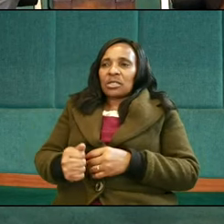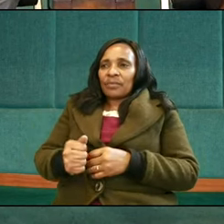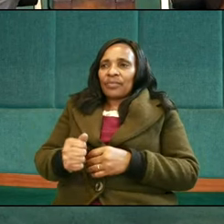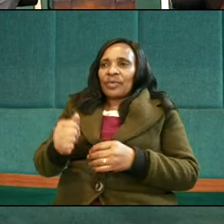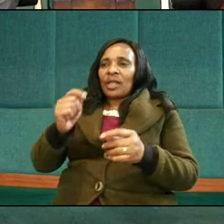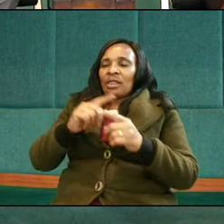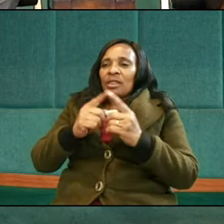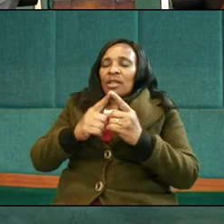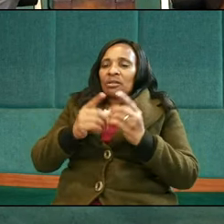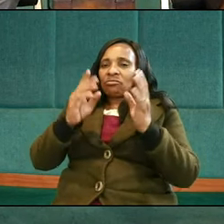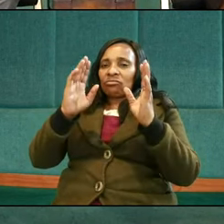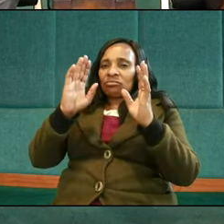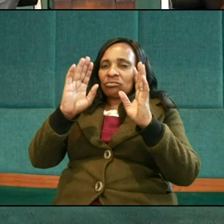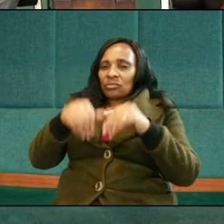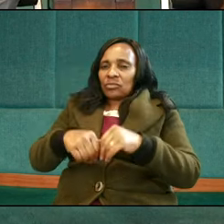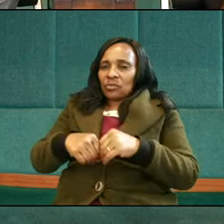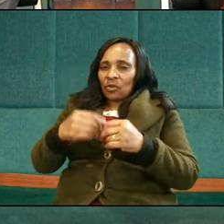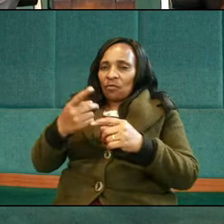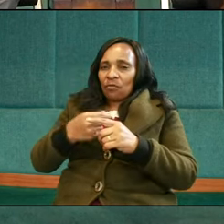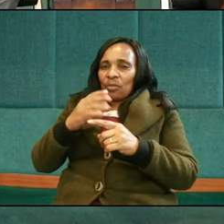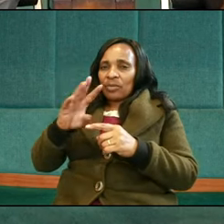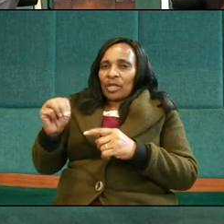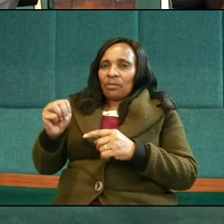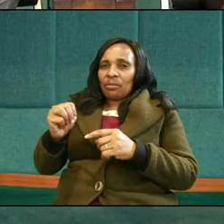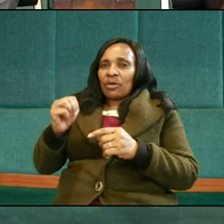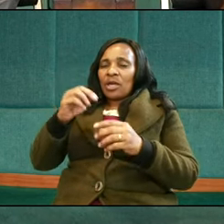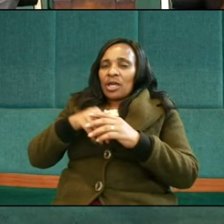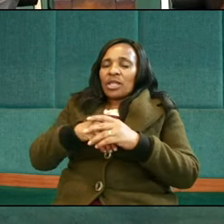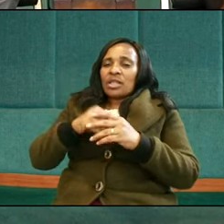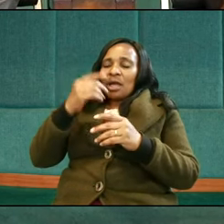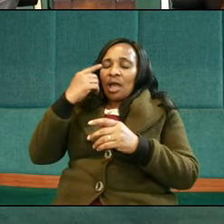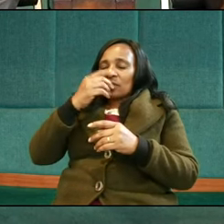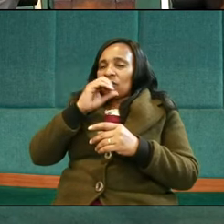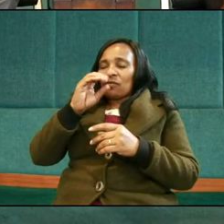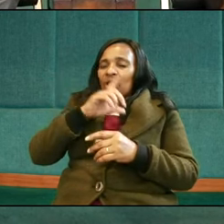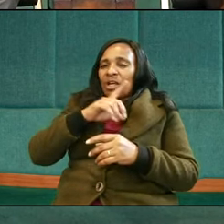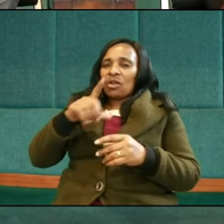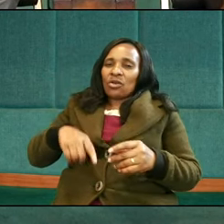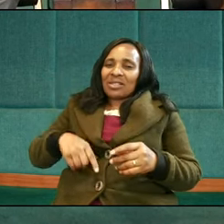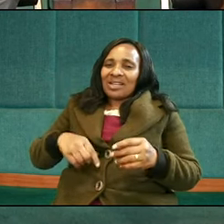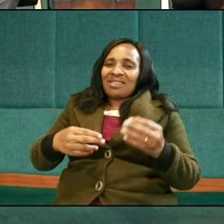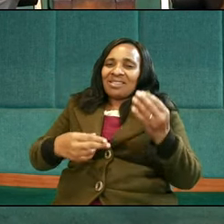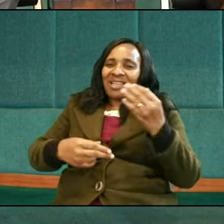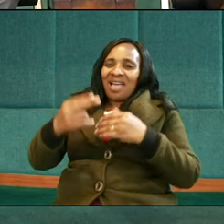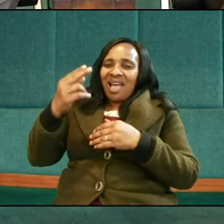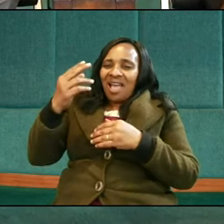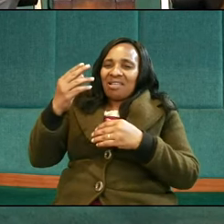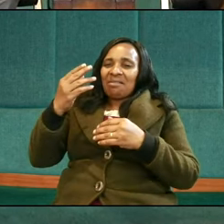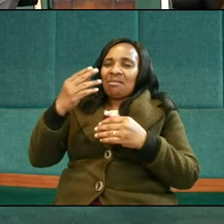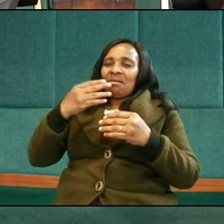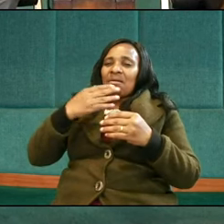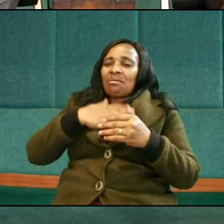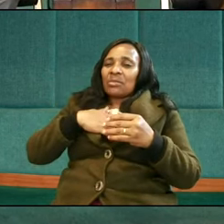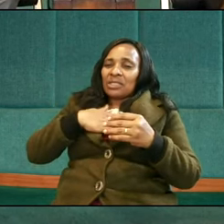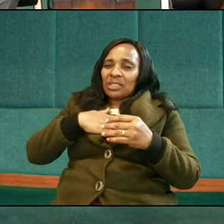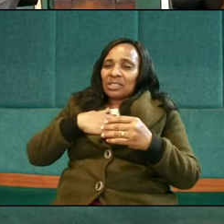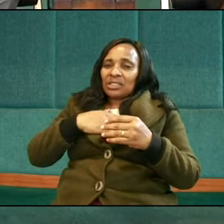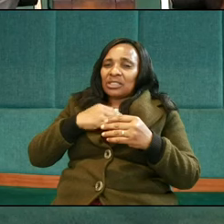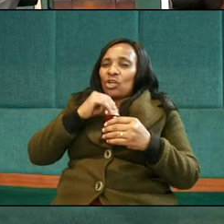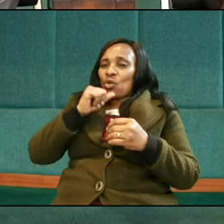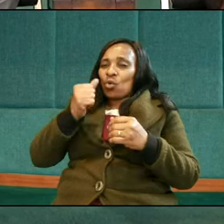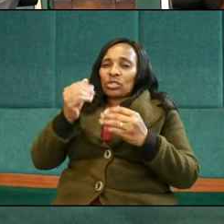and did not stray from them. He did what was right in the eyes of the Lord. The high places, however, were not